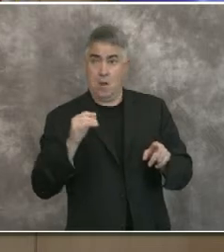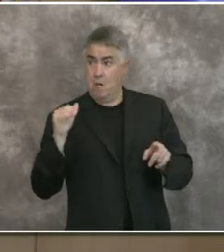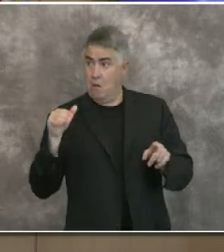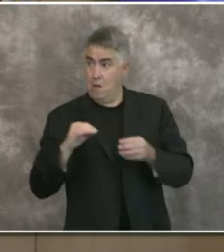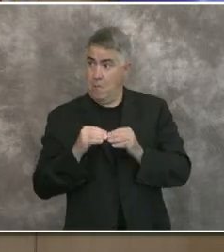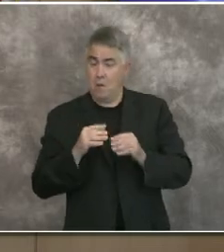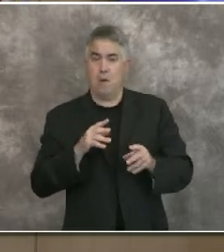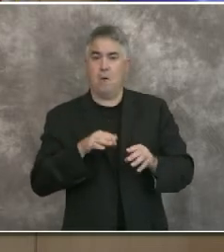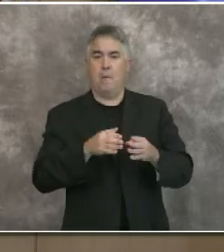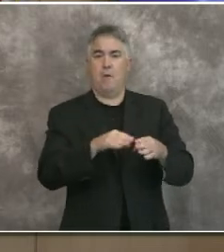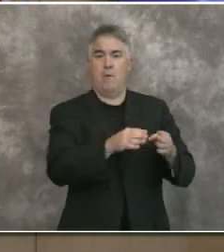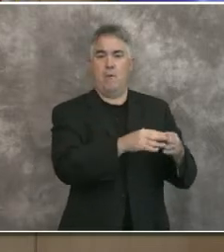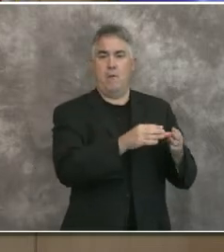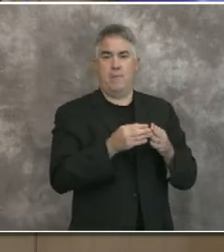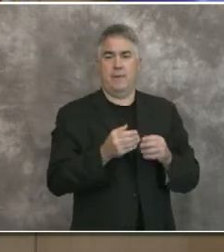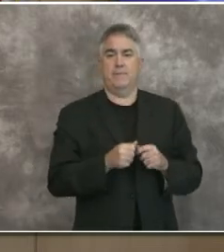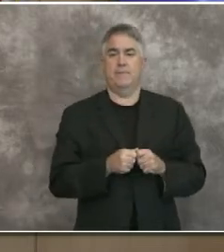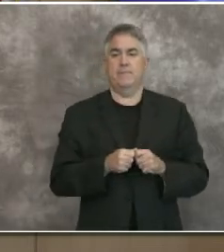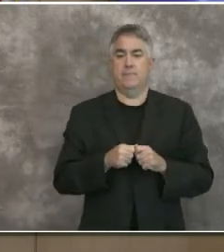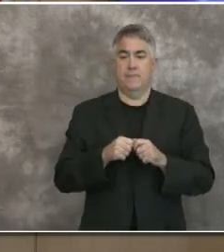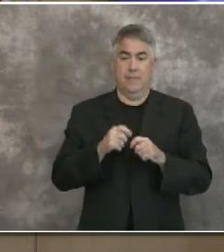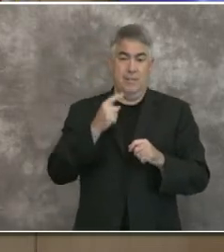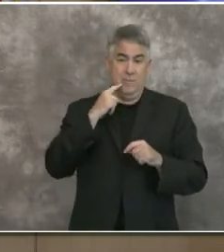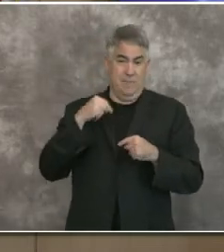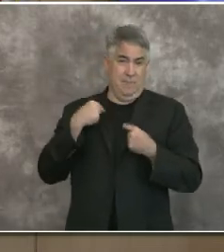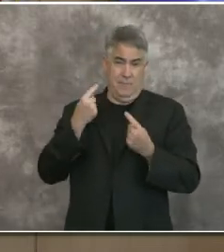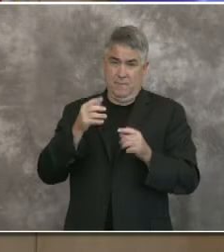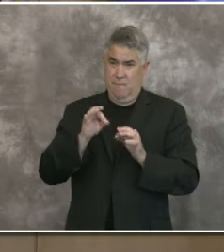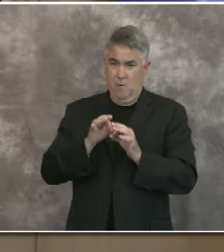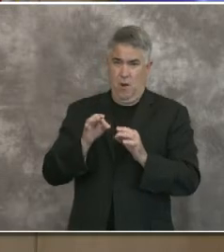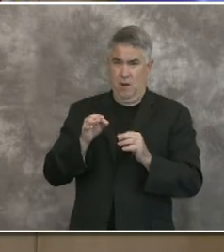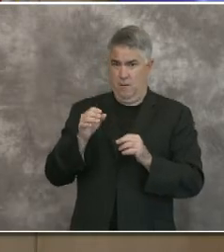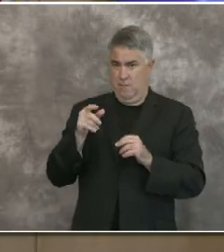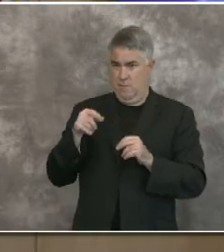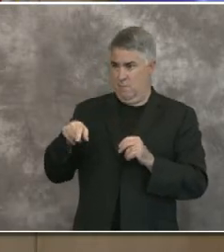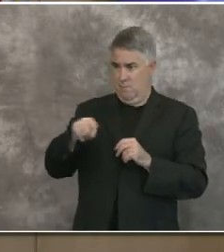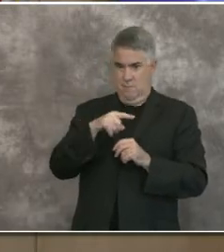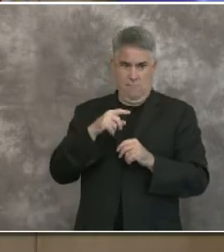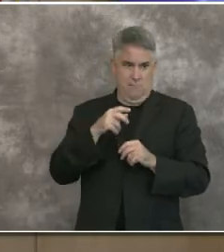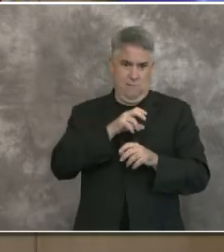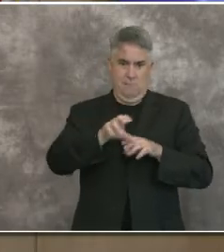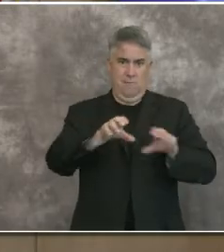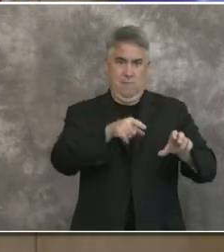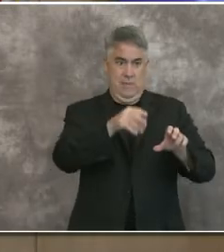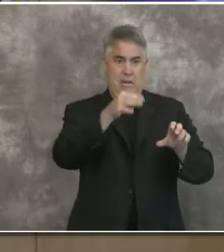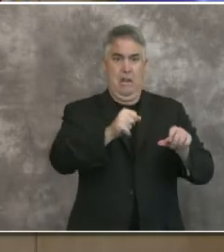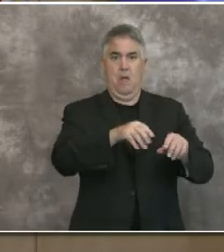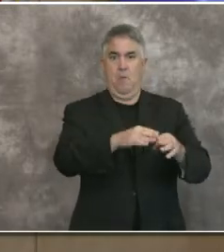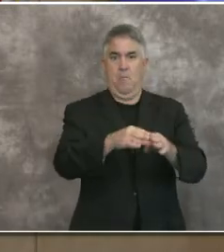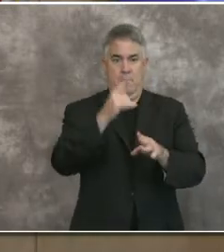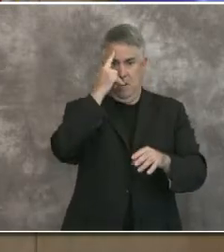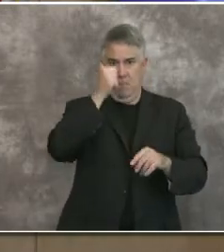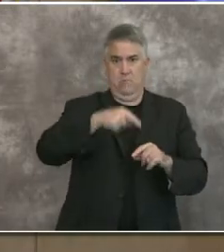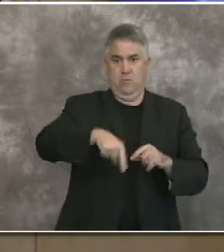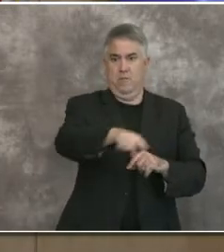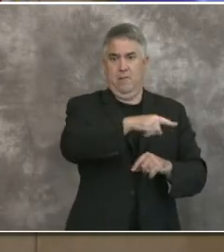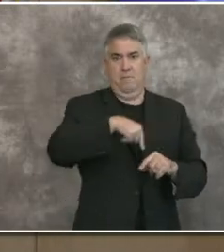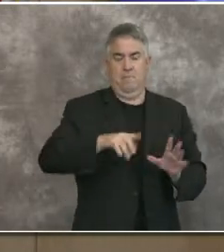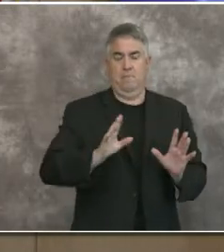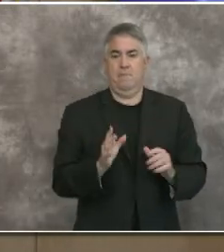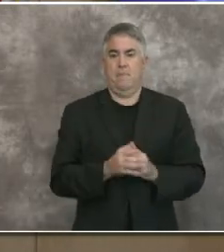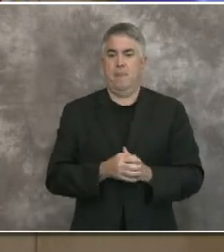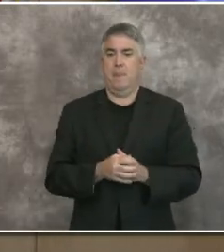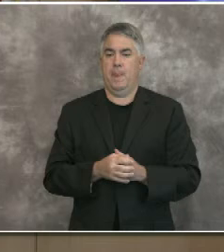latitude over the preceding month to counties in terms of making determinations. We've covered with you many times in the recent days the state would put out guidance, and